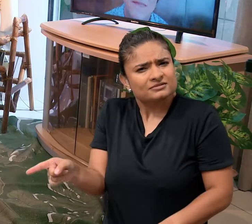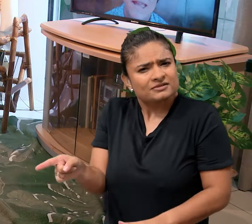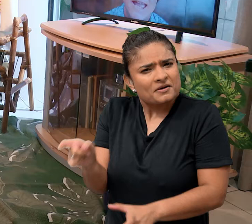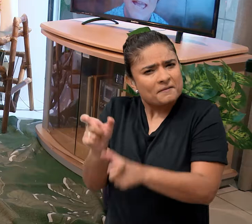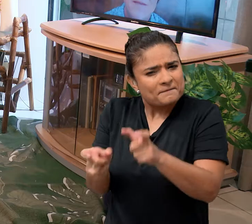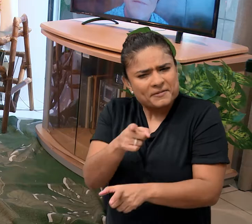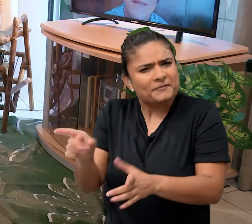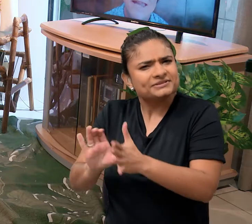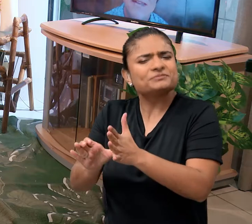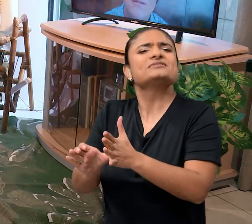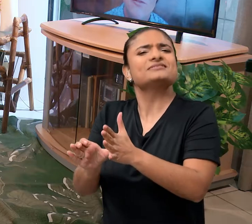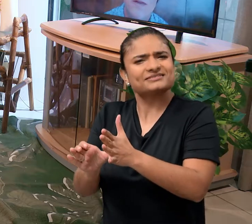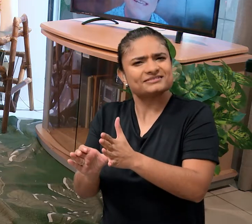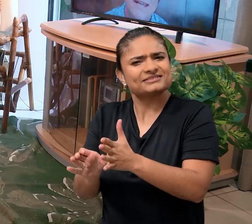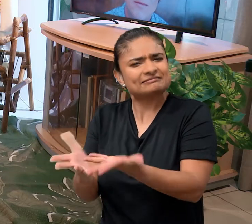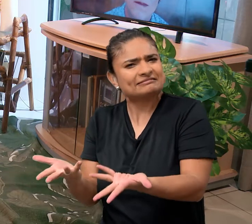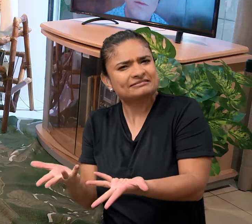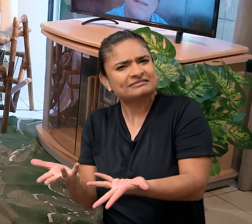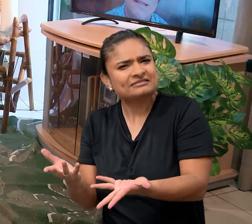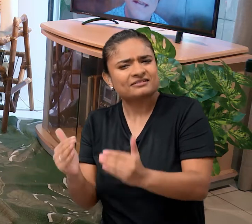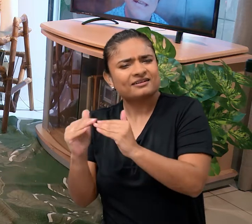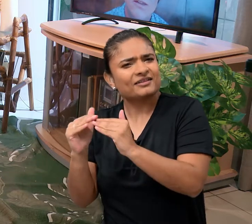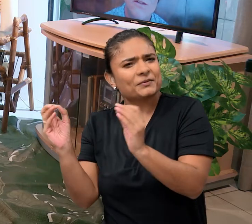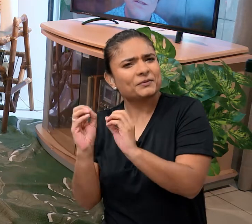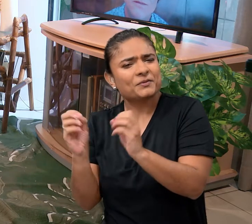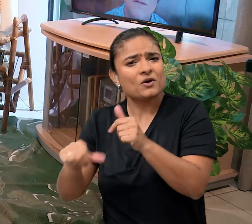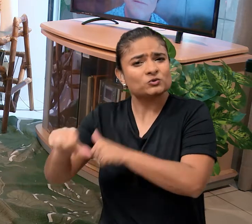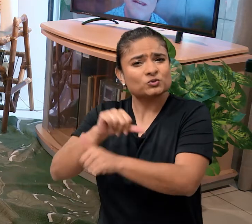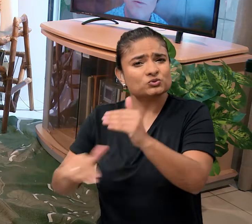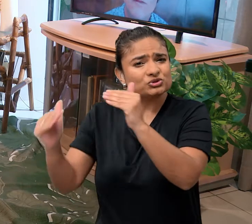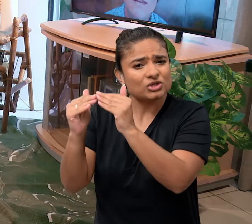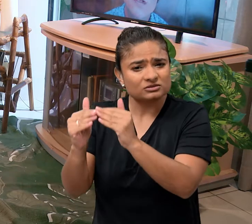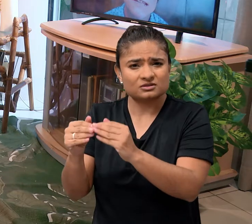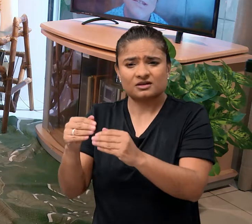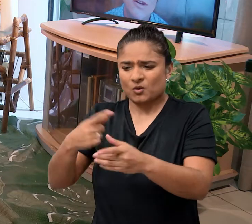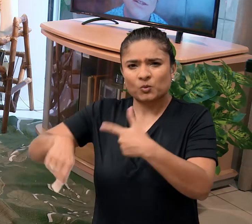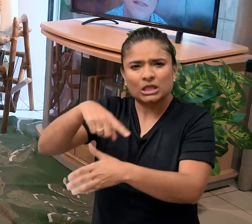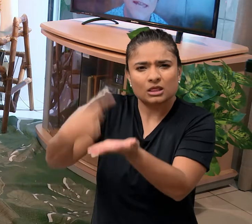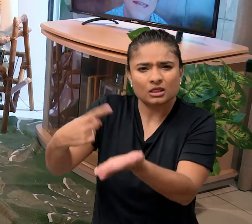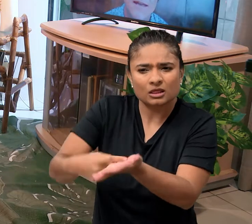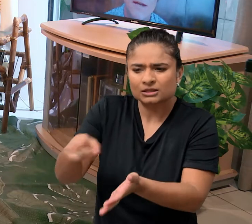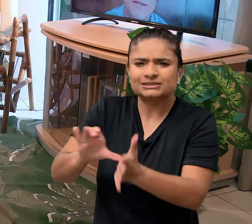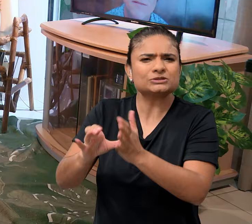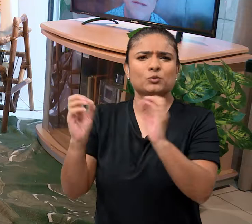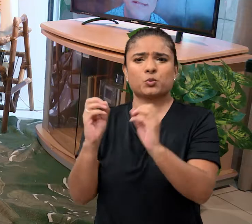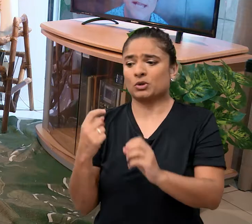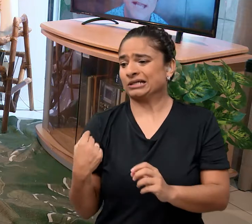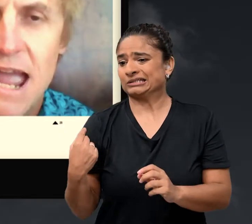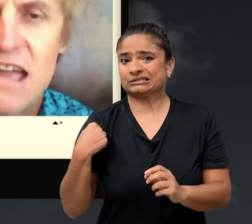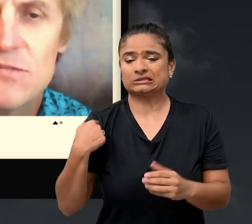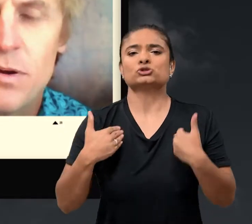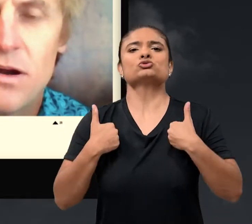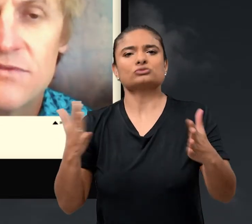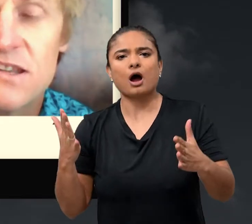go in terms of creating a more equal society in those terms. But we've only just started thinking about